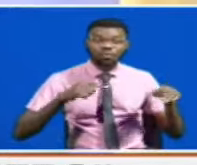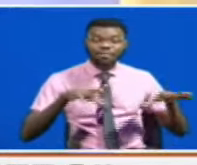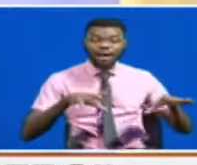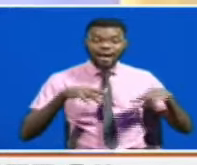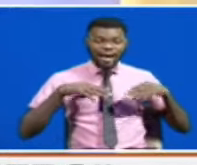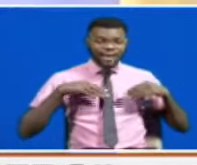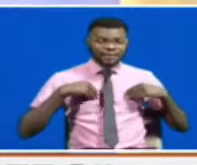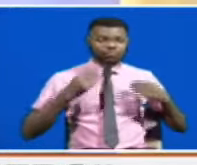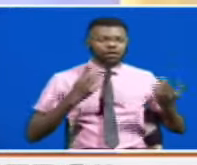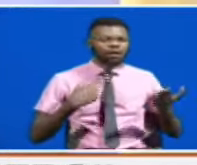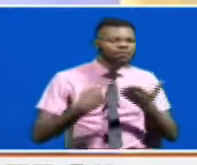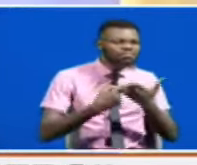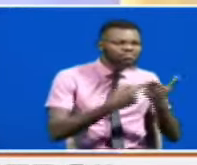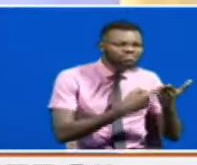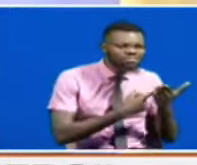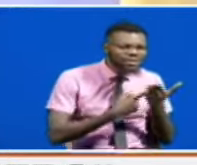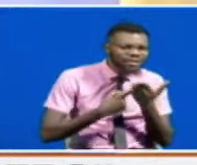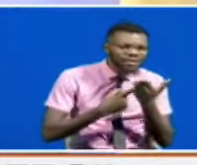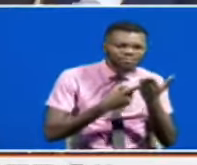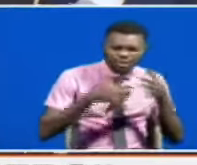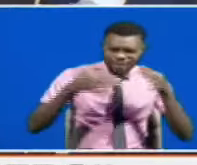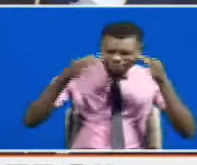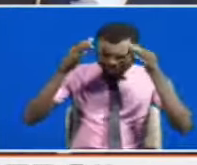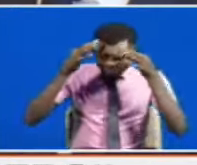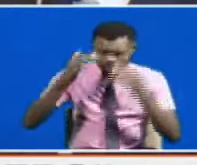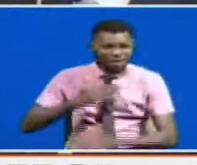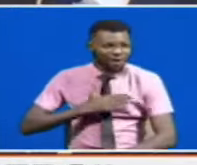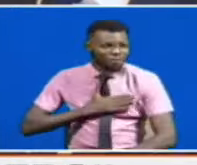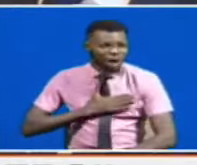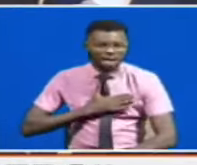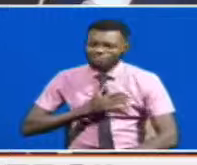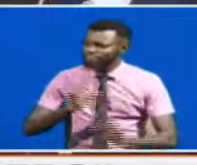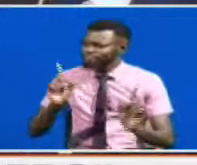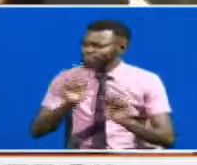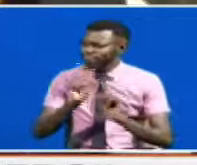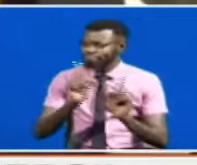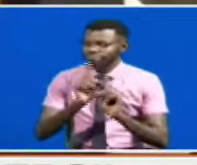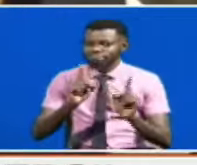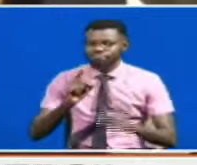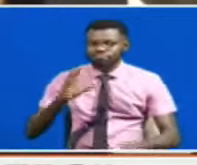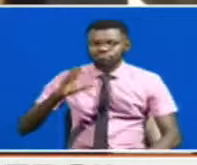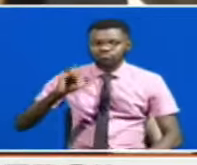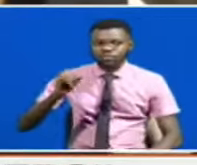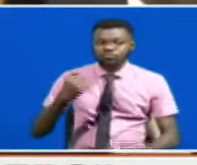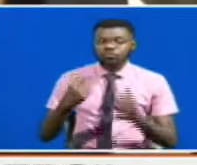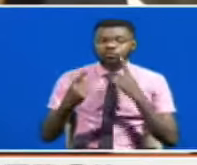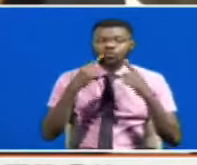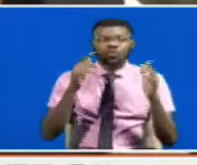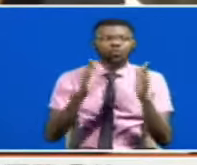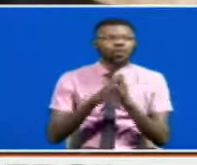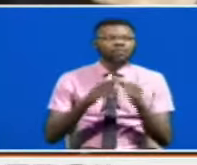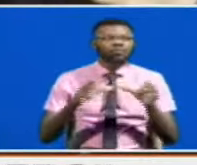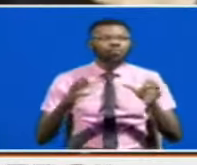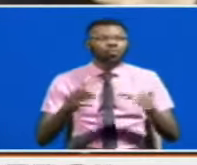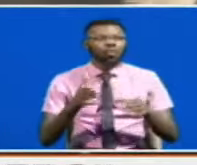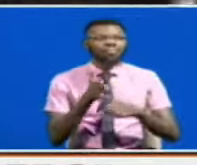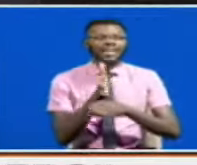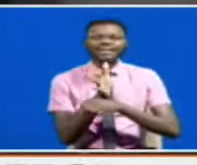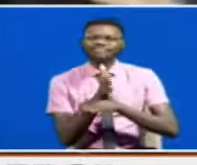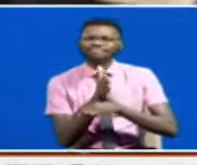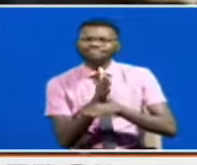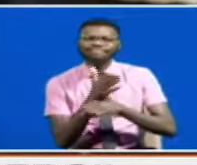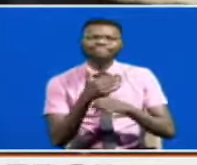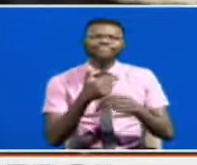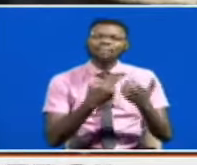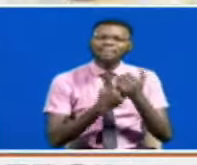our decision of making independence. The Chief Justice, who was addressing heads of mission and development partners,